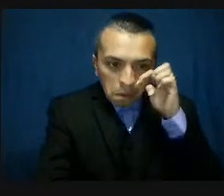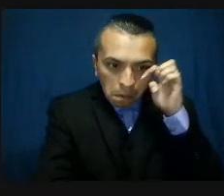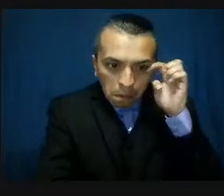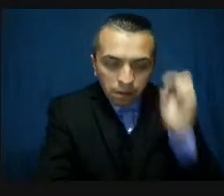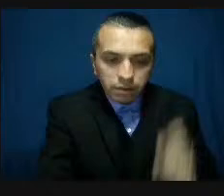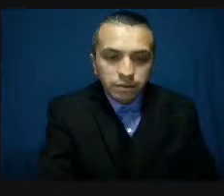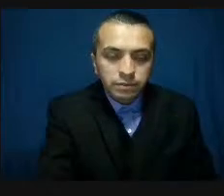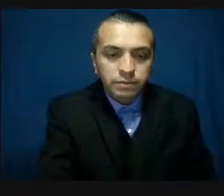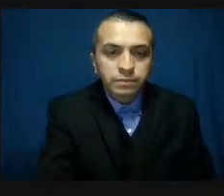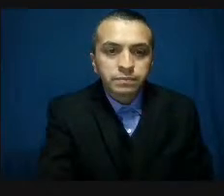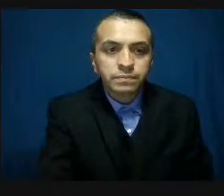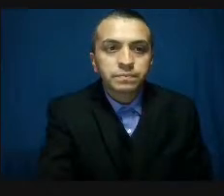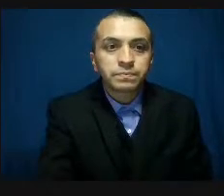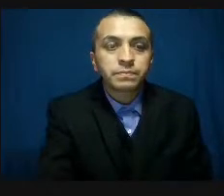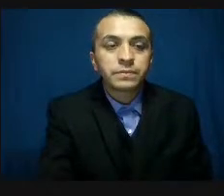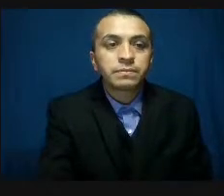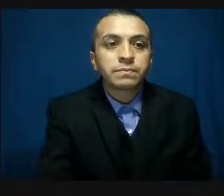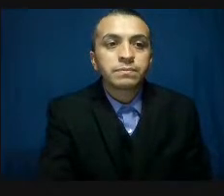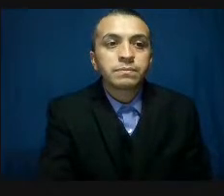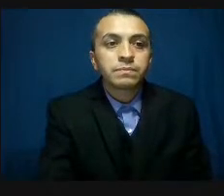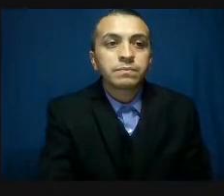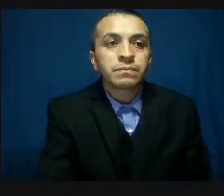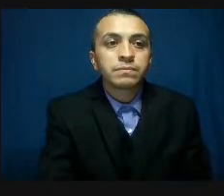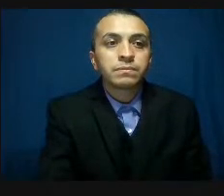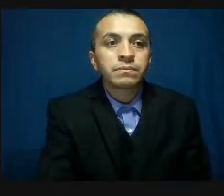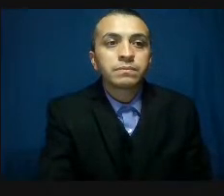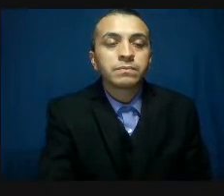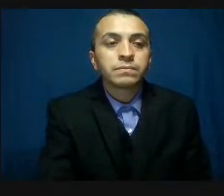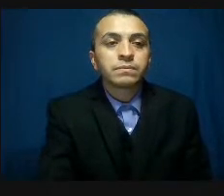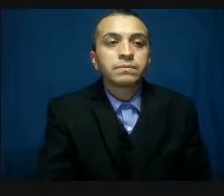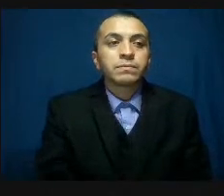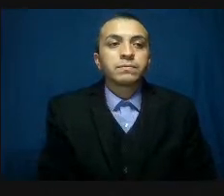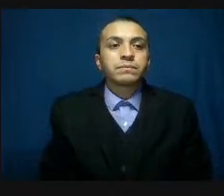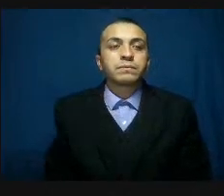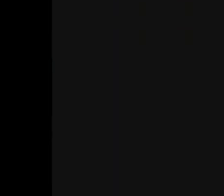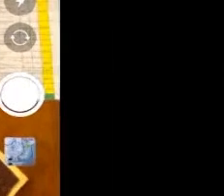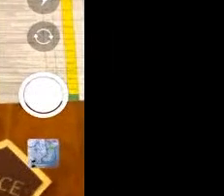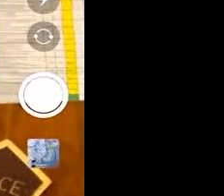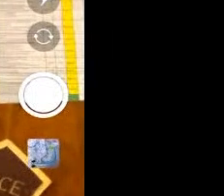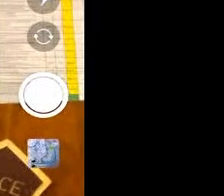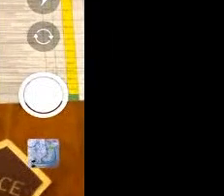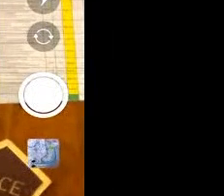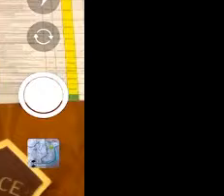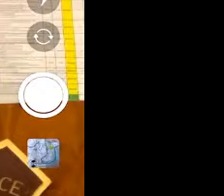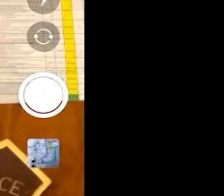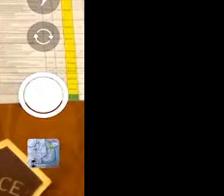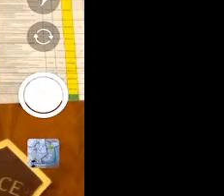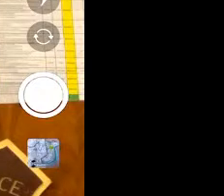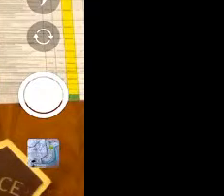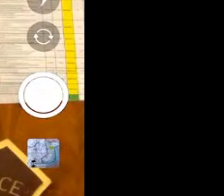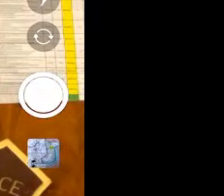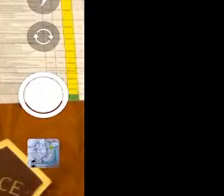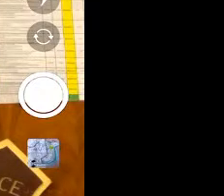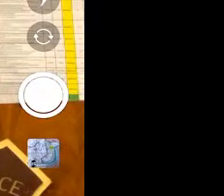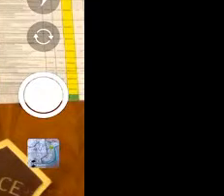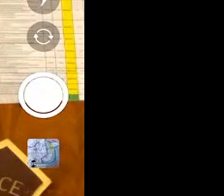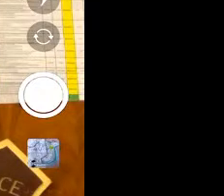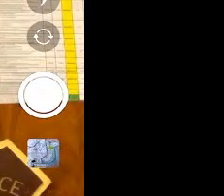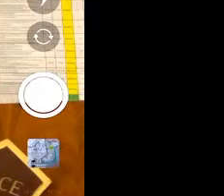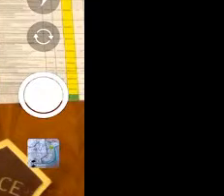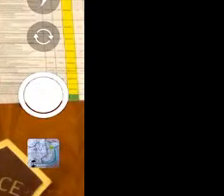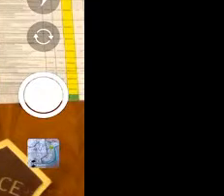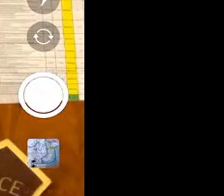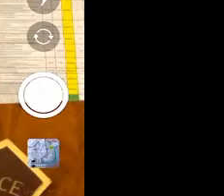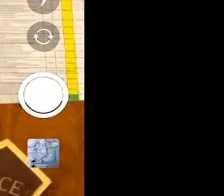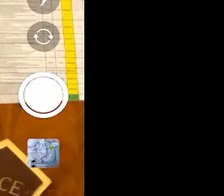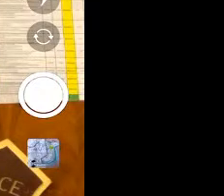in those areas, run your errands, exercise outdoors, and this is when you want to start taking precautions for when smoke starts